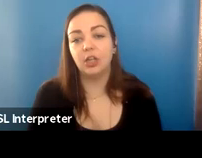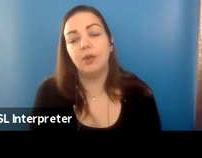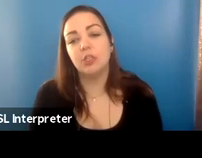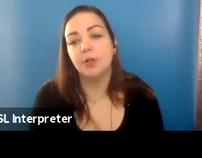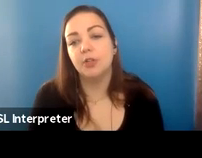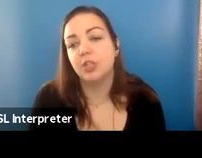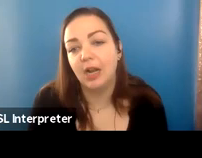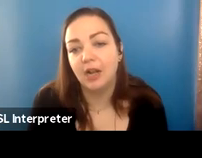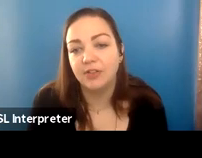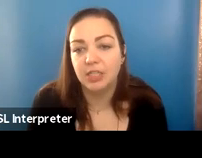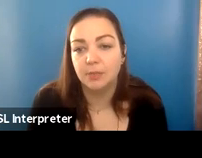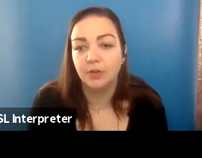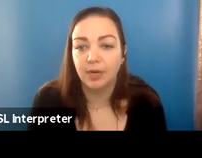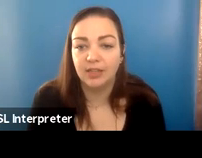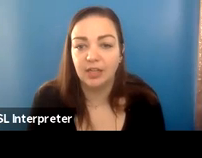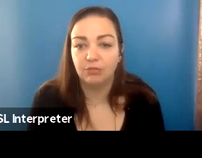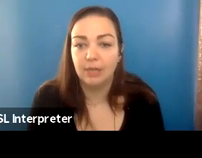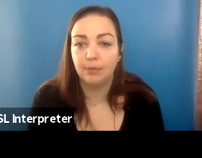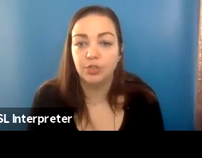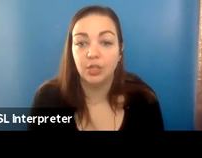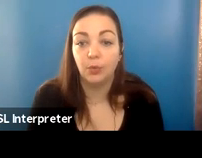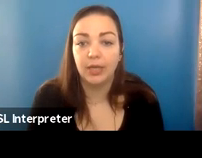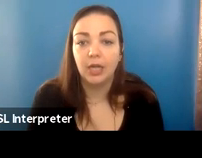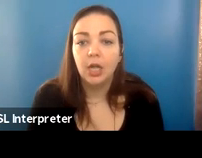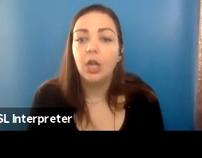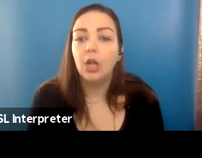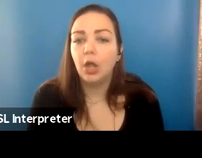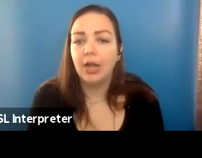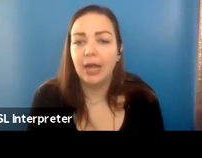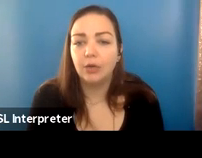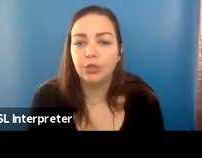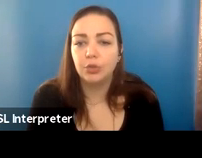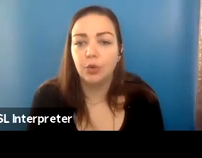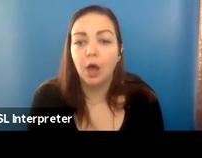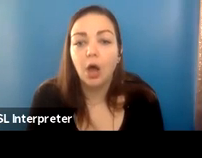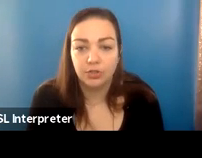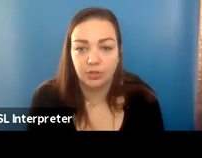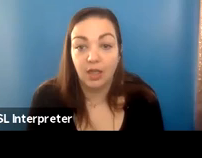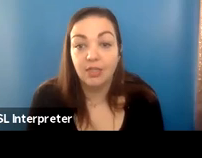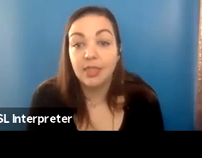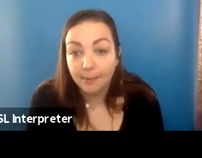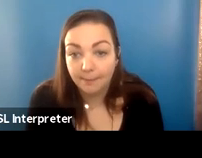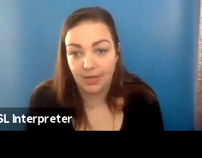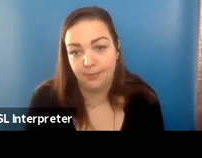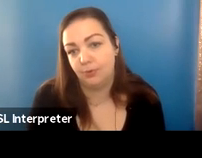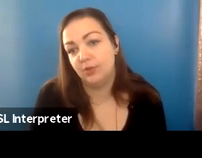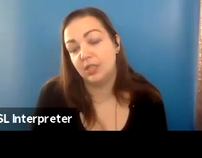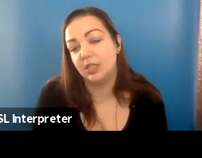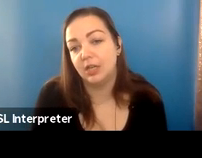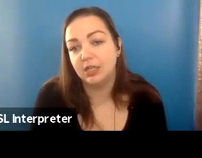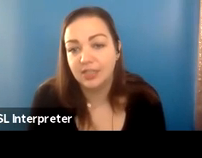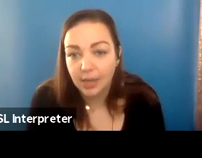Yeah, thank you. In response to the Black Lives Matter movement, I think it's really important that we learn how to ask them